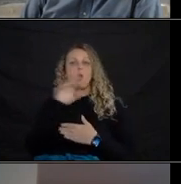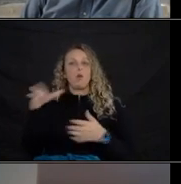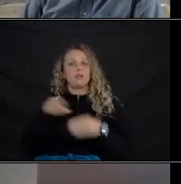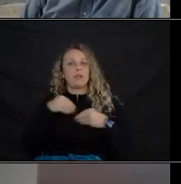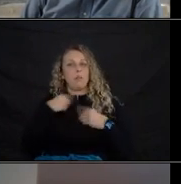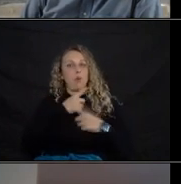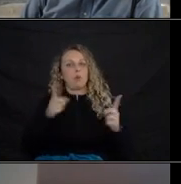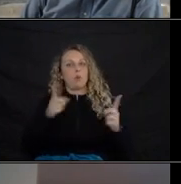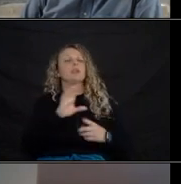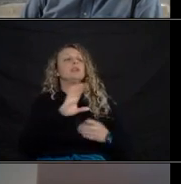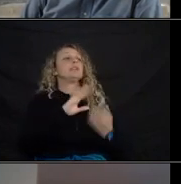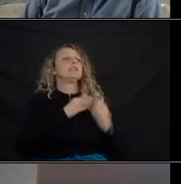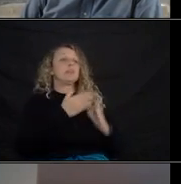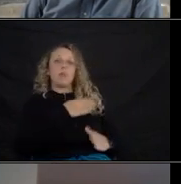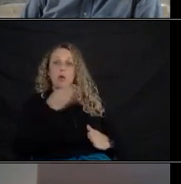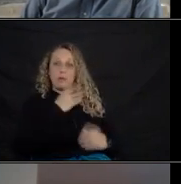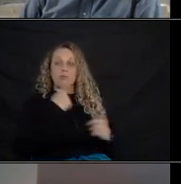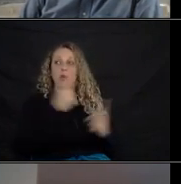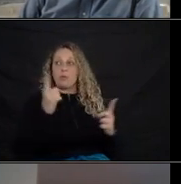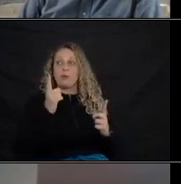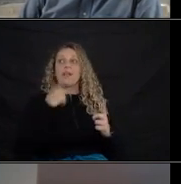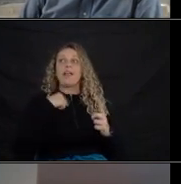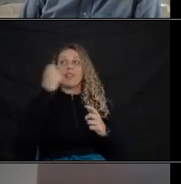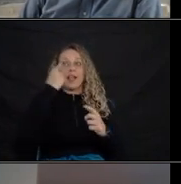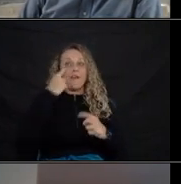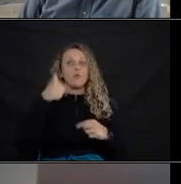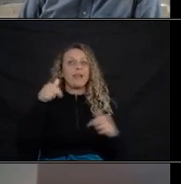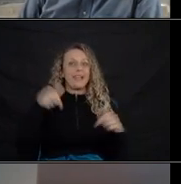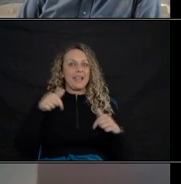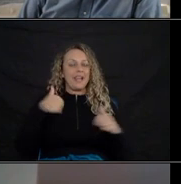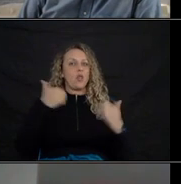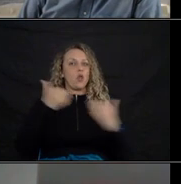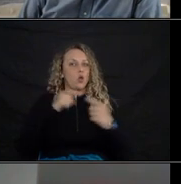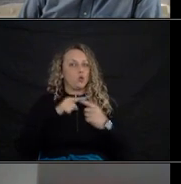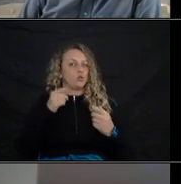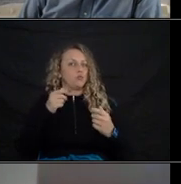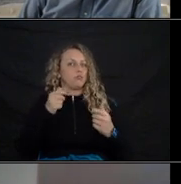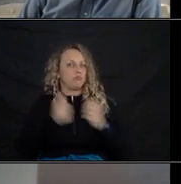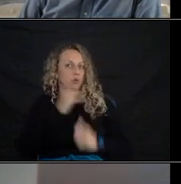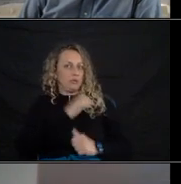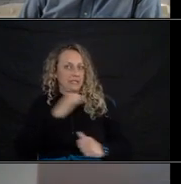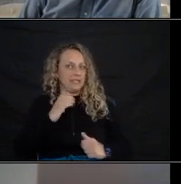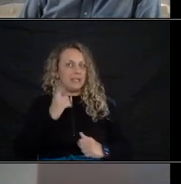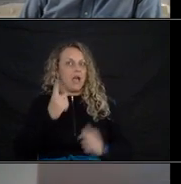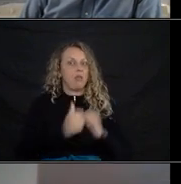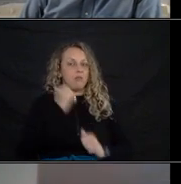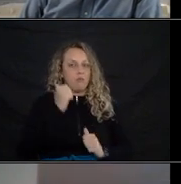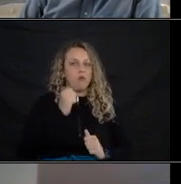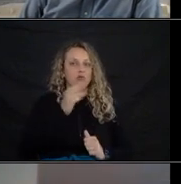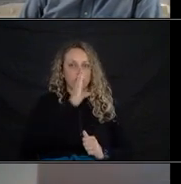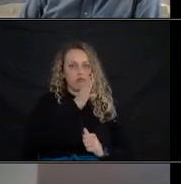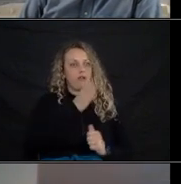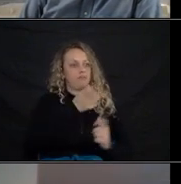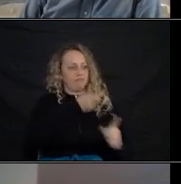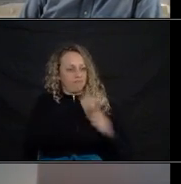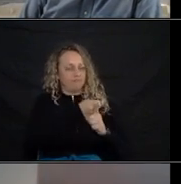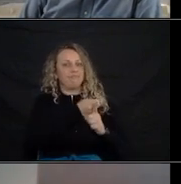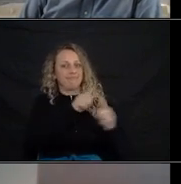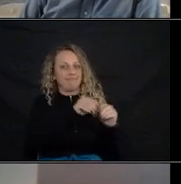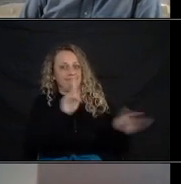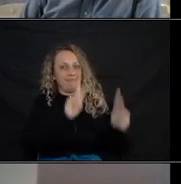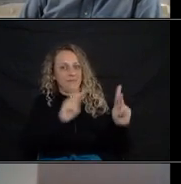City of Boynton Beach Proclamation. Whereas city government is the government closest to most citizens and the one with the most direct daily impact upon its